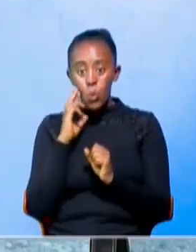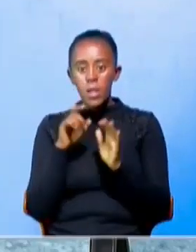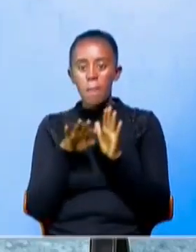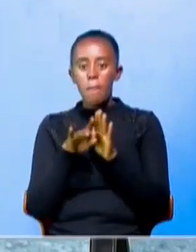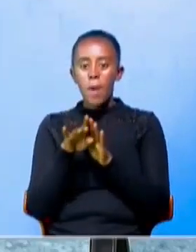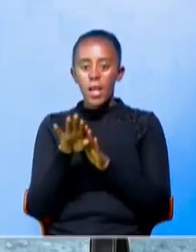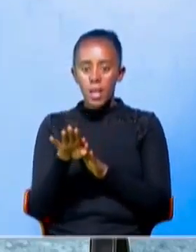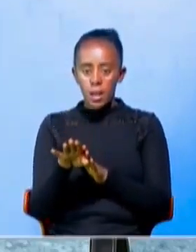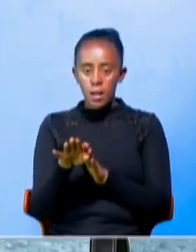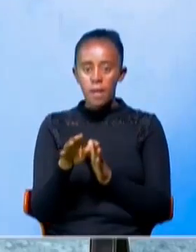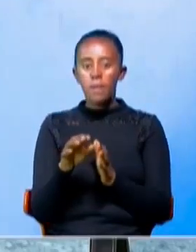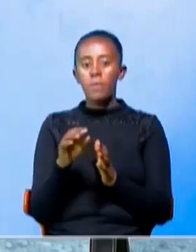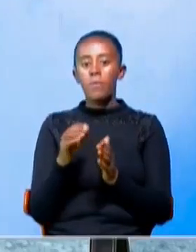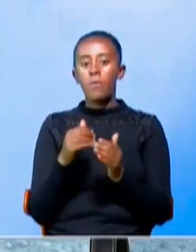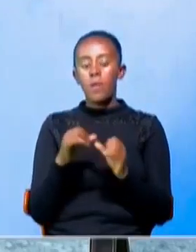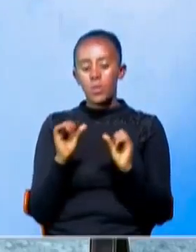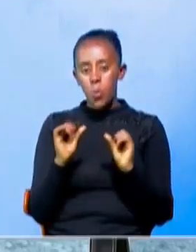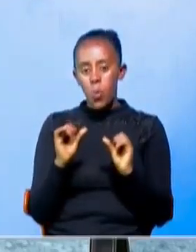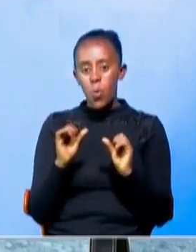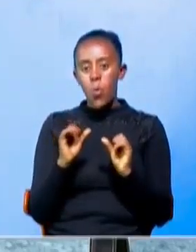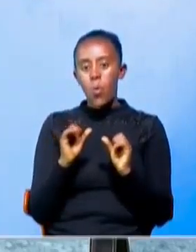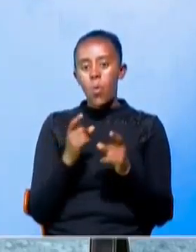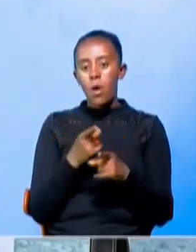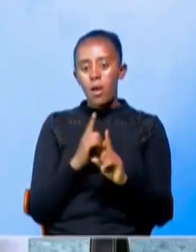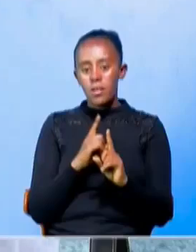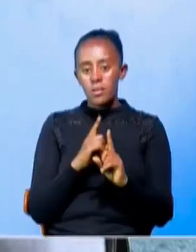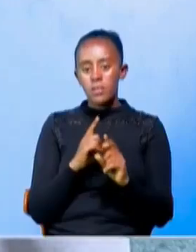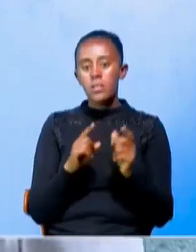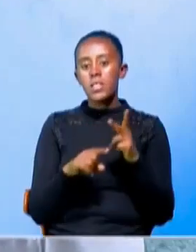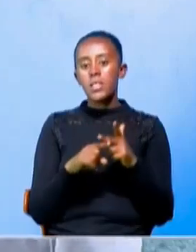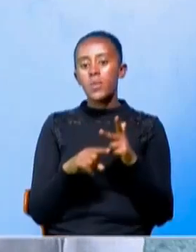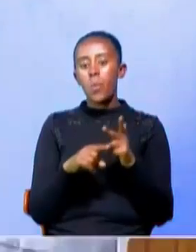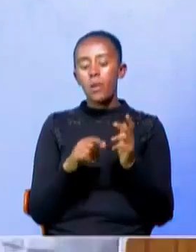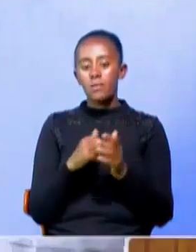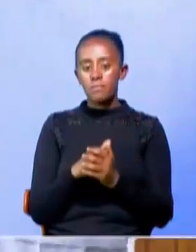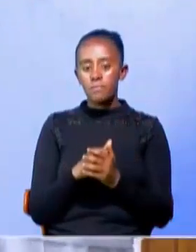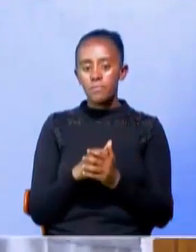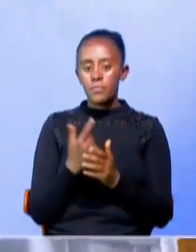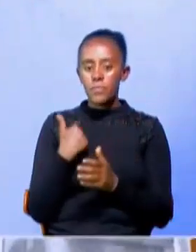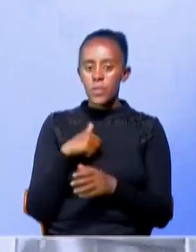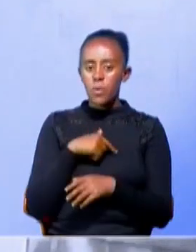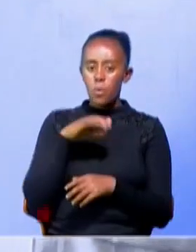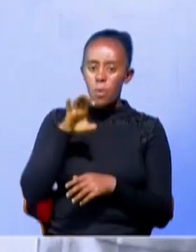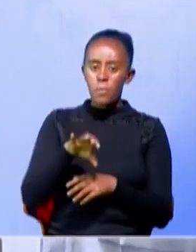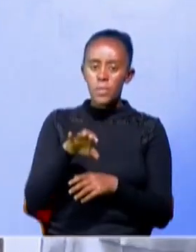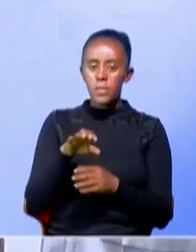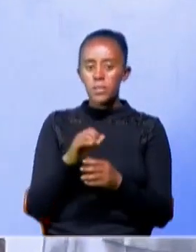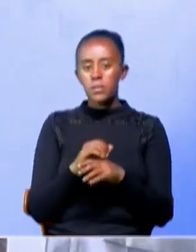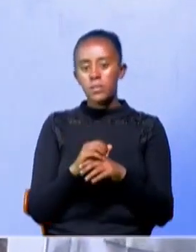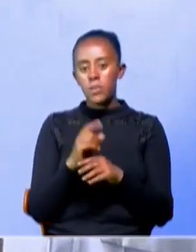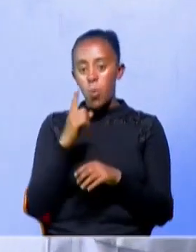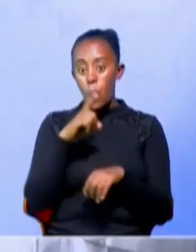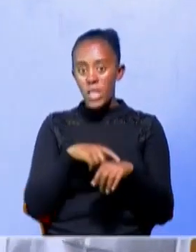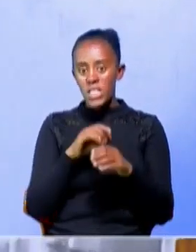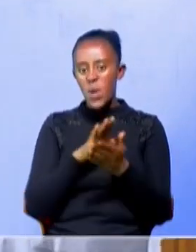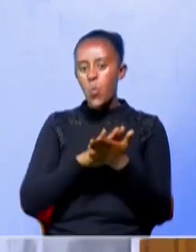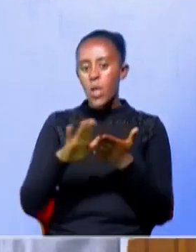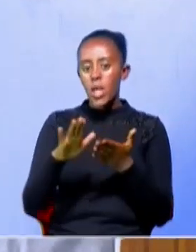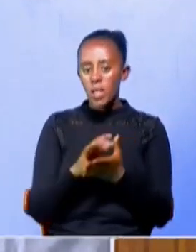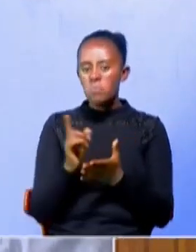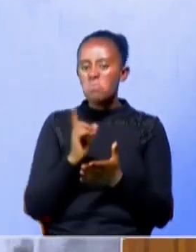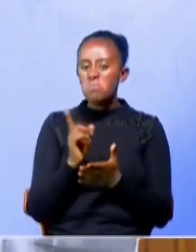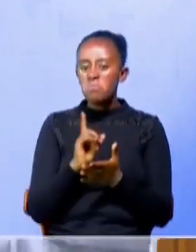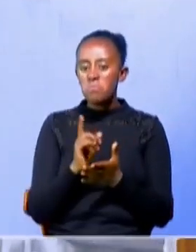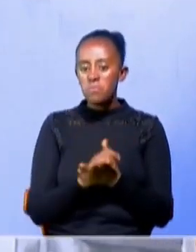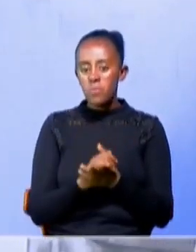bacteria. Let's go and answer the third one. We must take blank once a week. Why